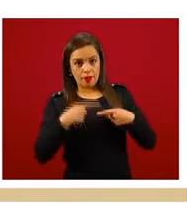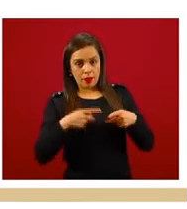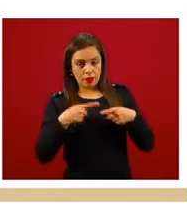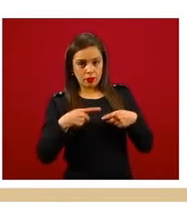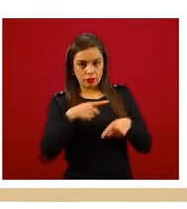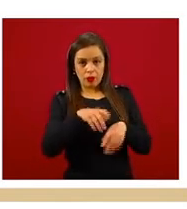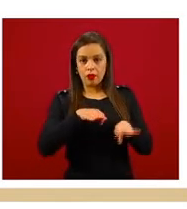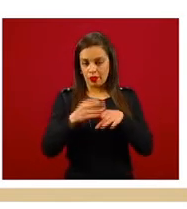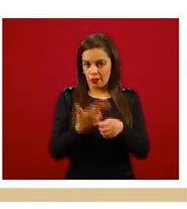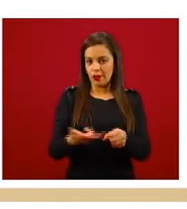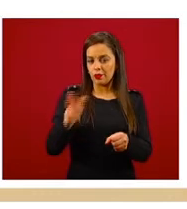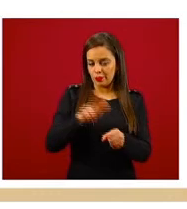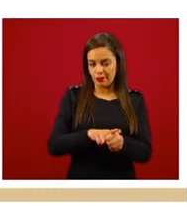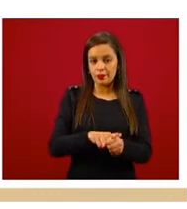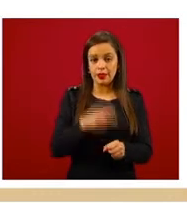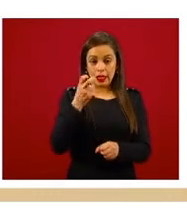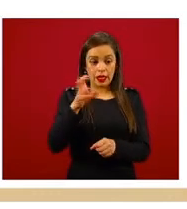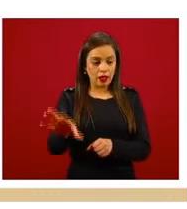subjects,